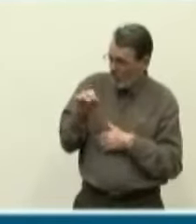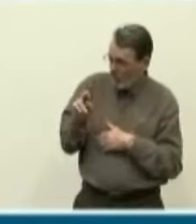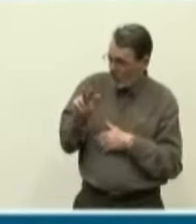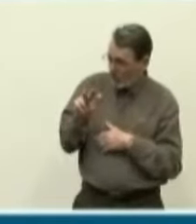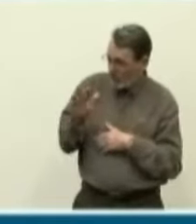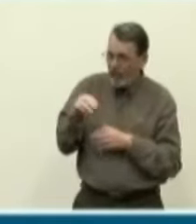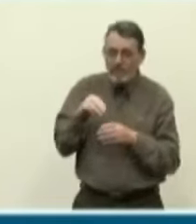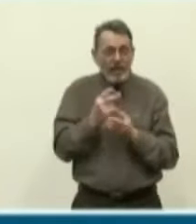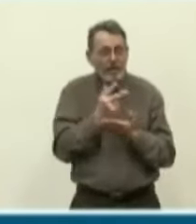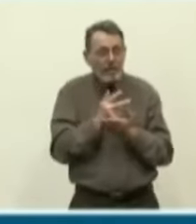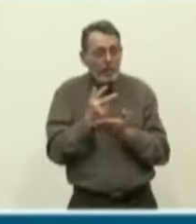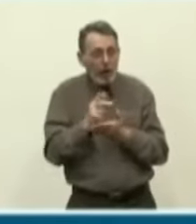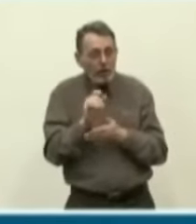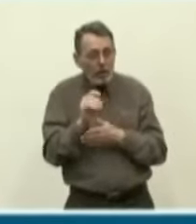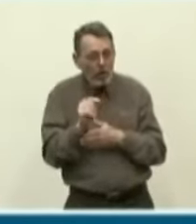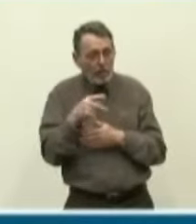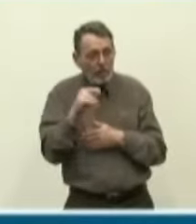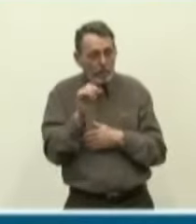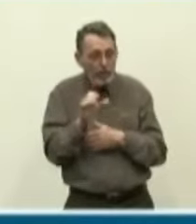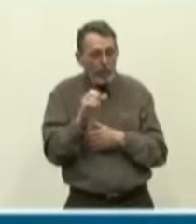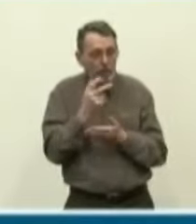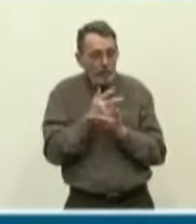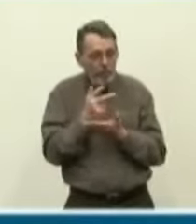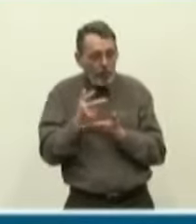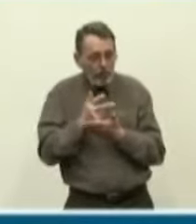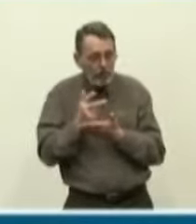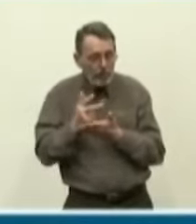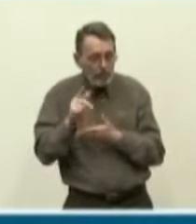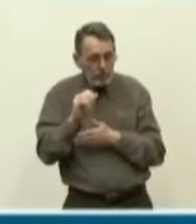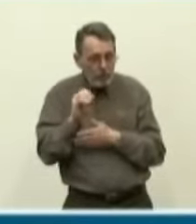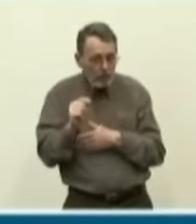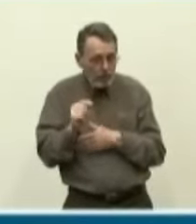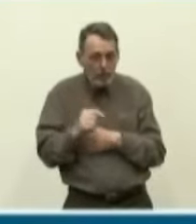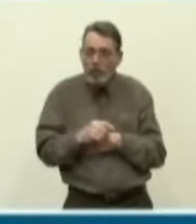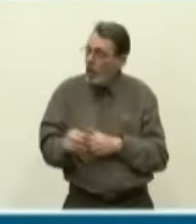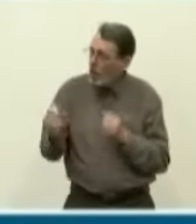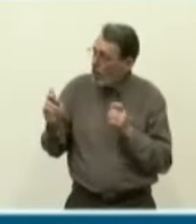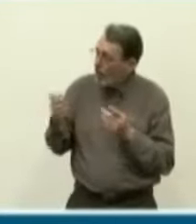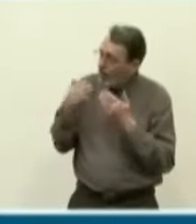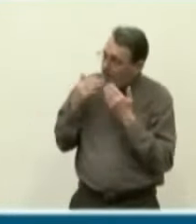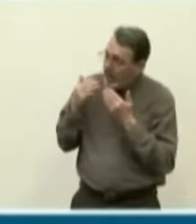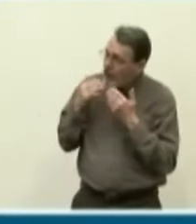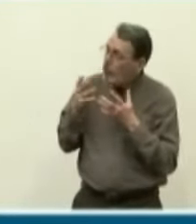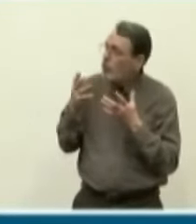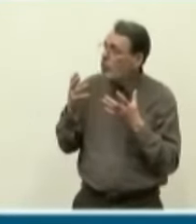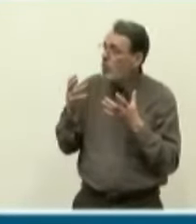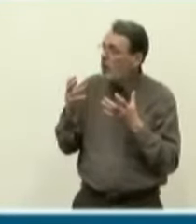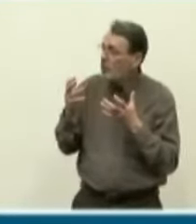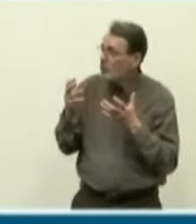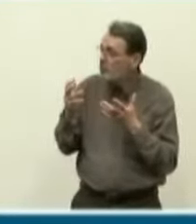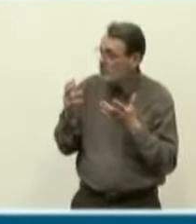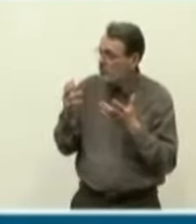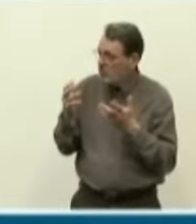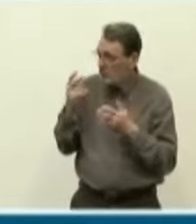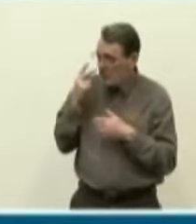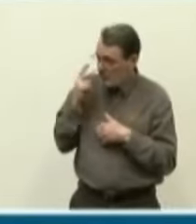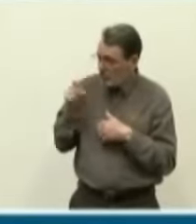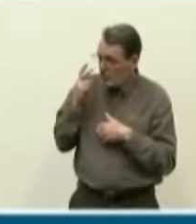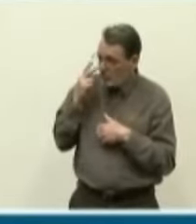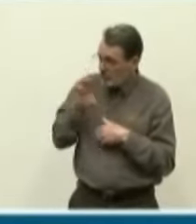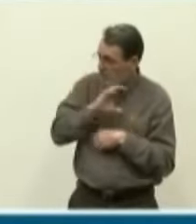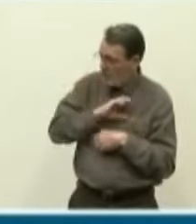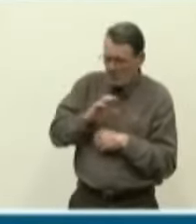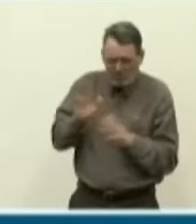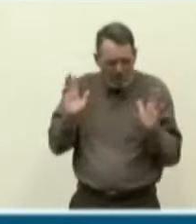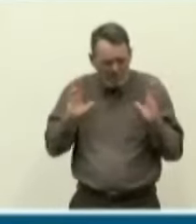lot that's in front of there, a public parking lot. Okay. All right, thank you. Did you want to meet with officers or are you okay? No, I'm